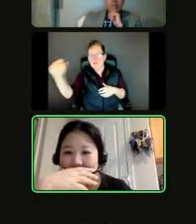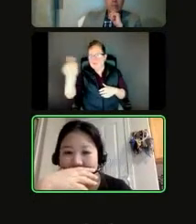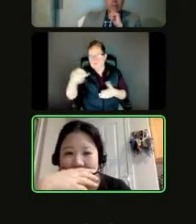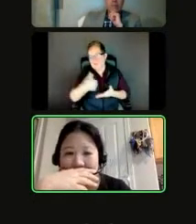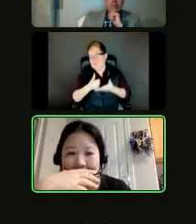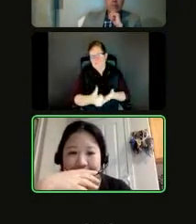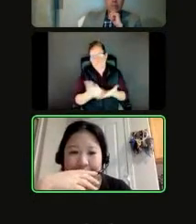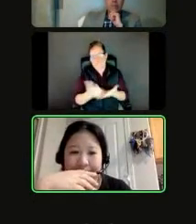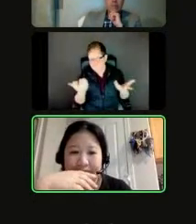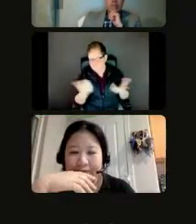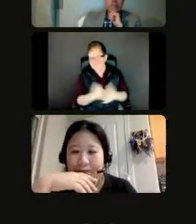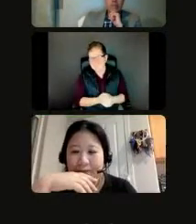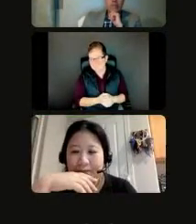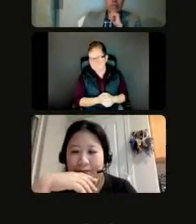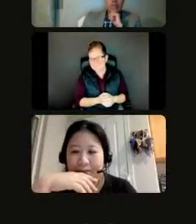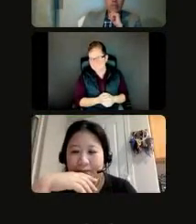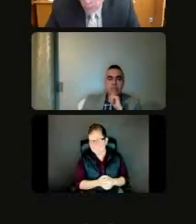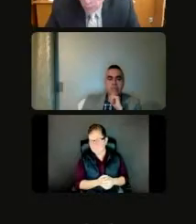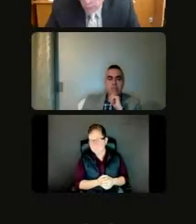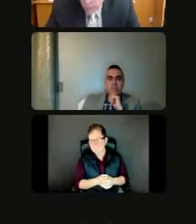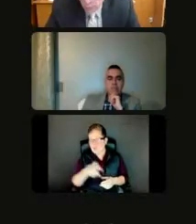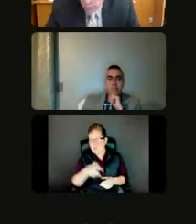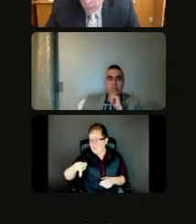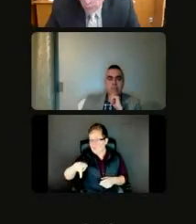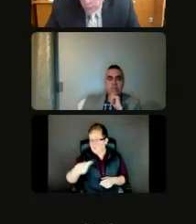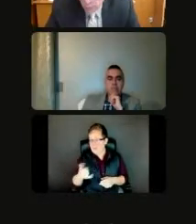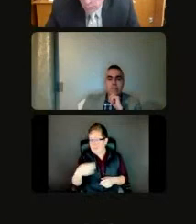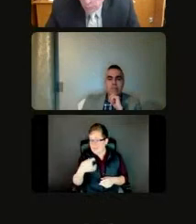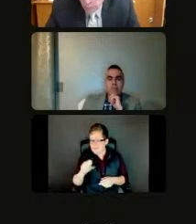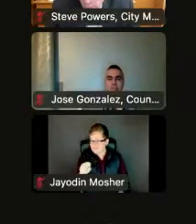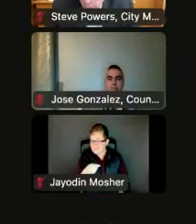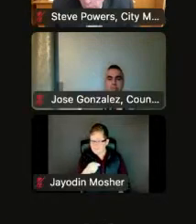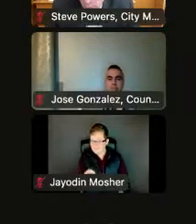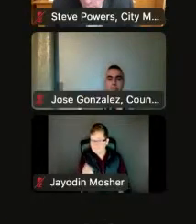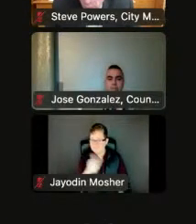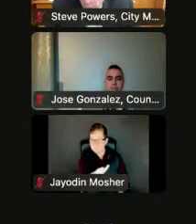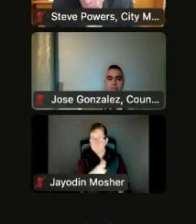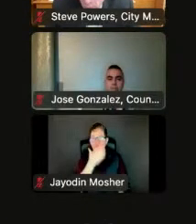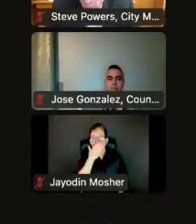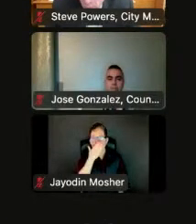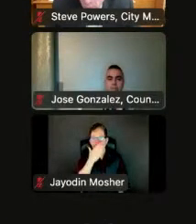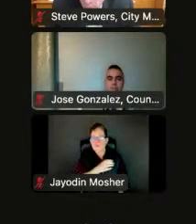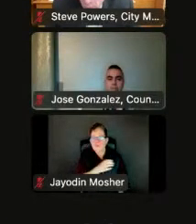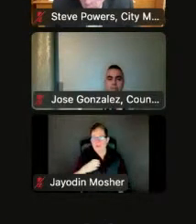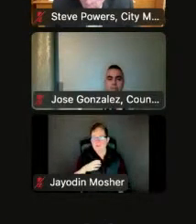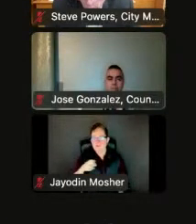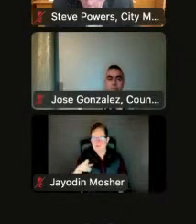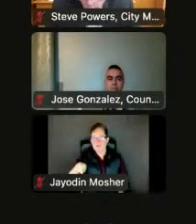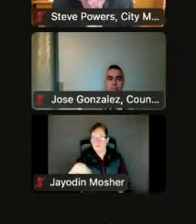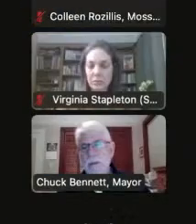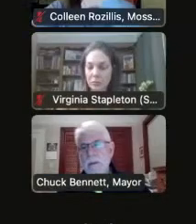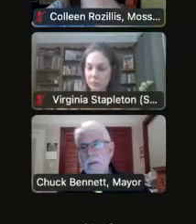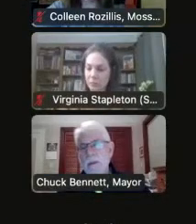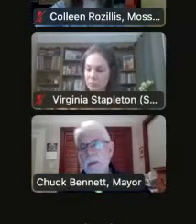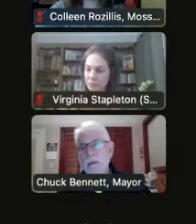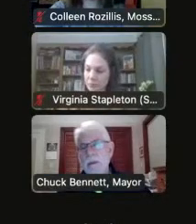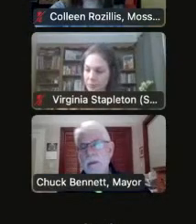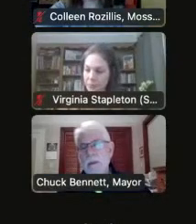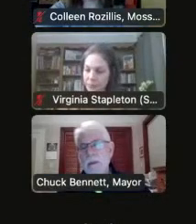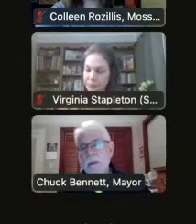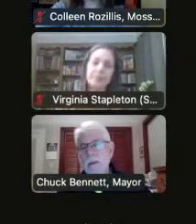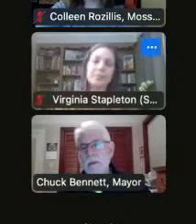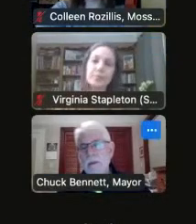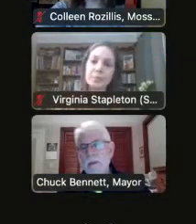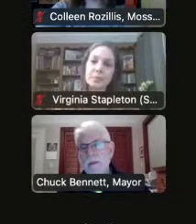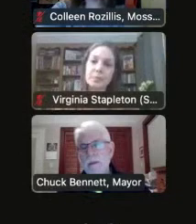assistance. Councillor Phillips. Thank you, Mayor Bennett. Yeah, this is Councillor Phillips, Ward 3. So, I